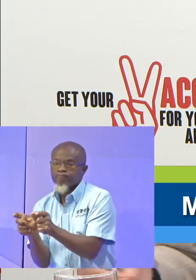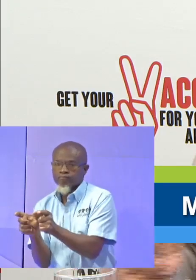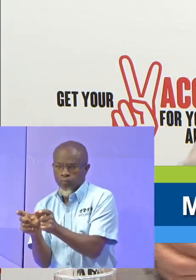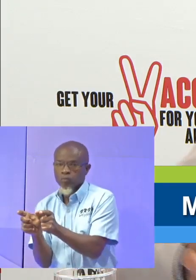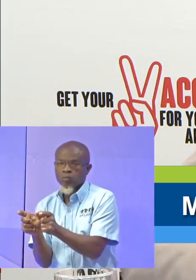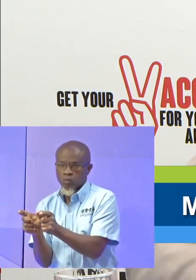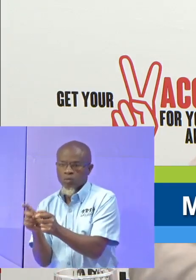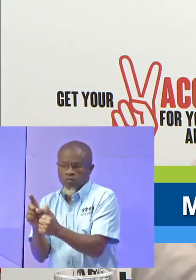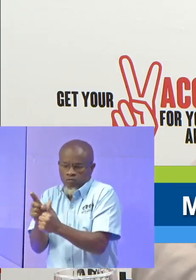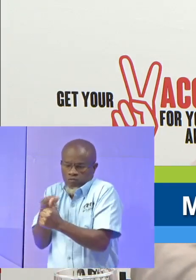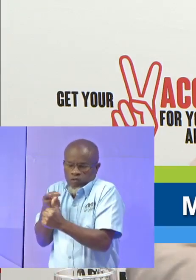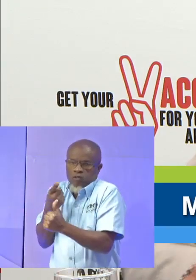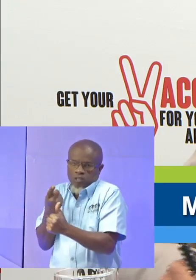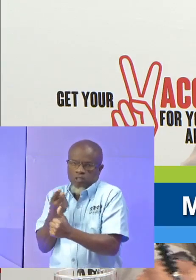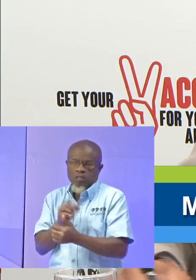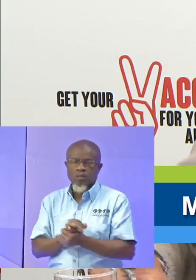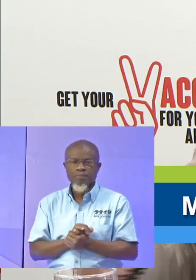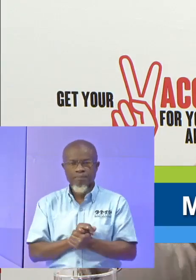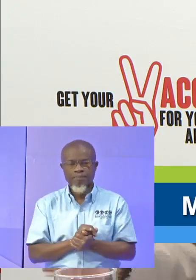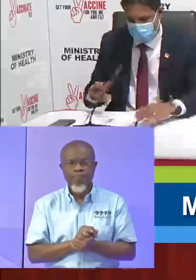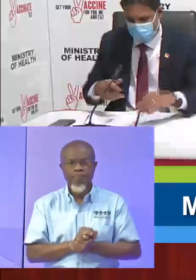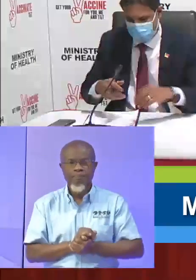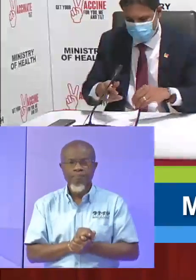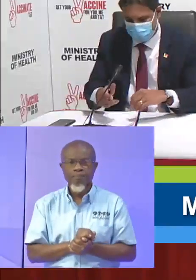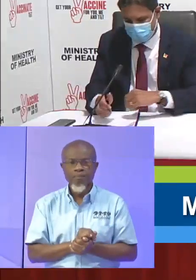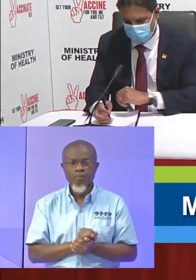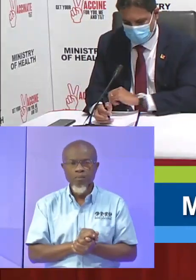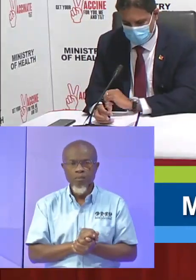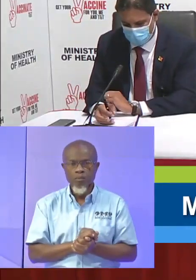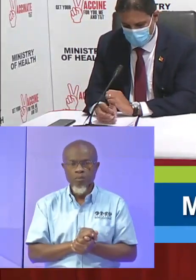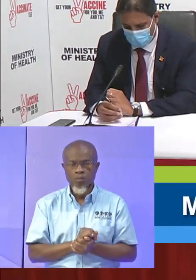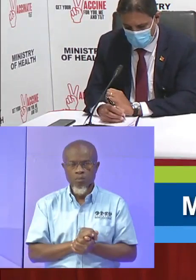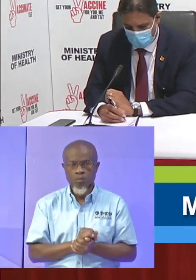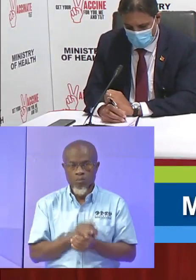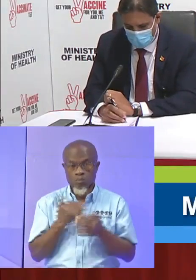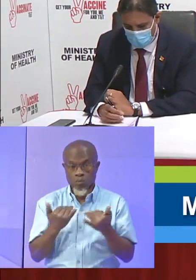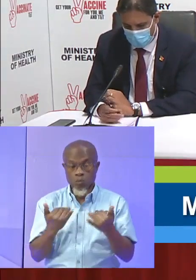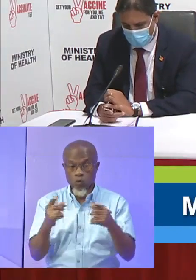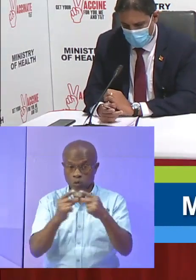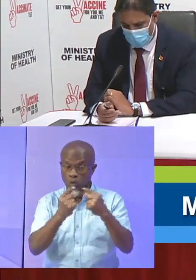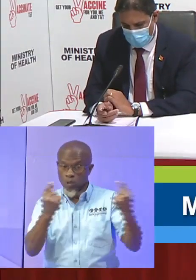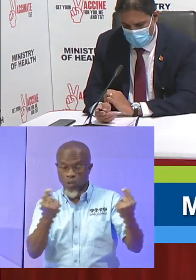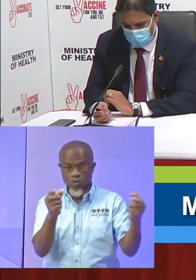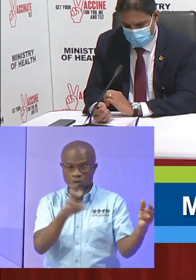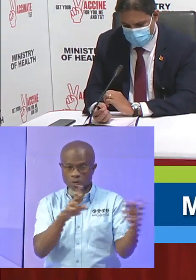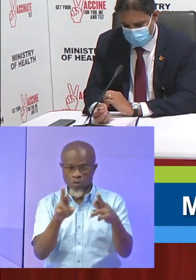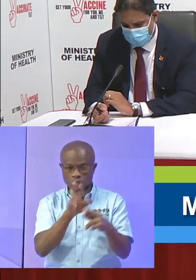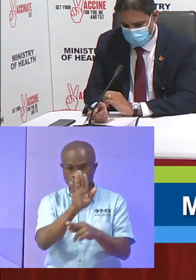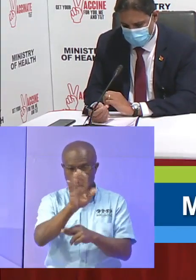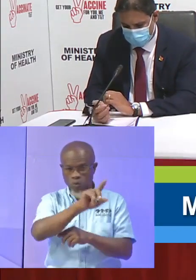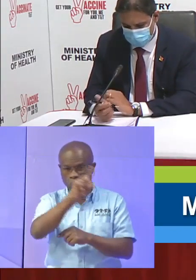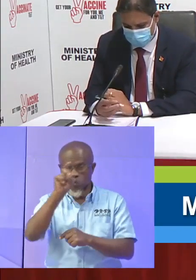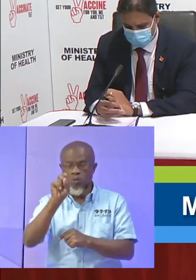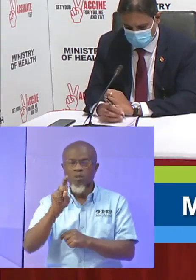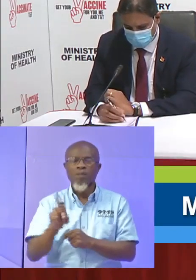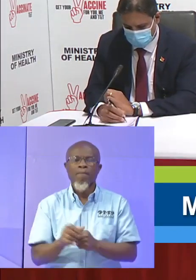issue. Thank you very much, Minister. We now go to Guardian Media Limited. We are ready for your questions. Good